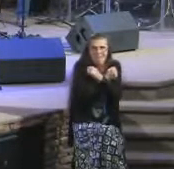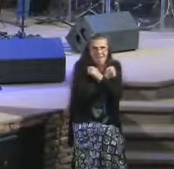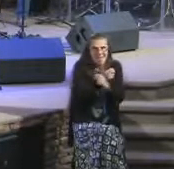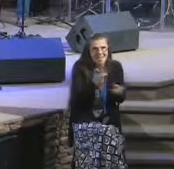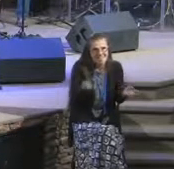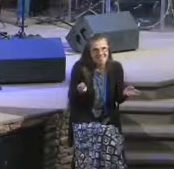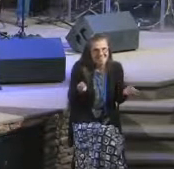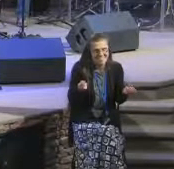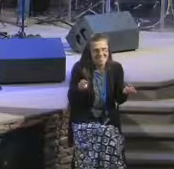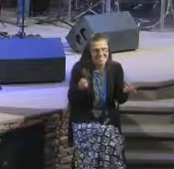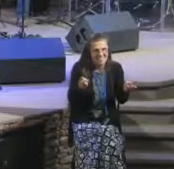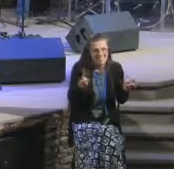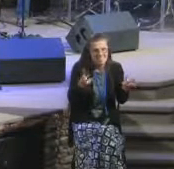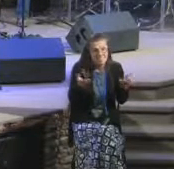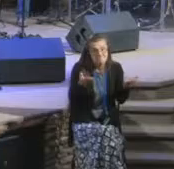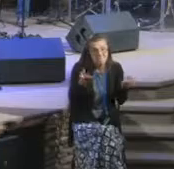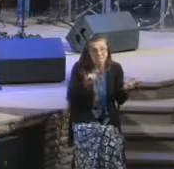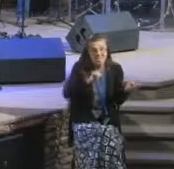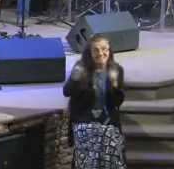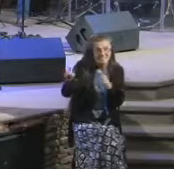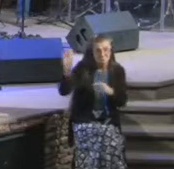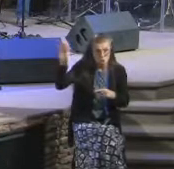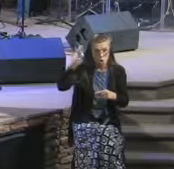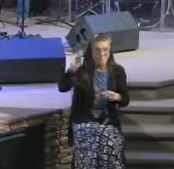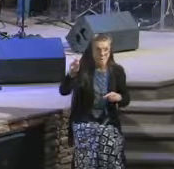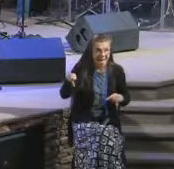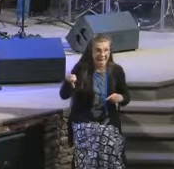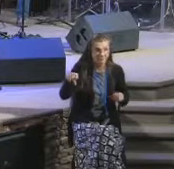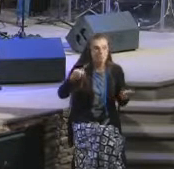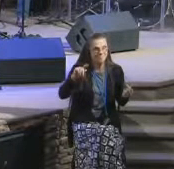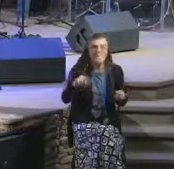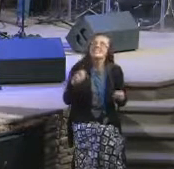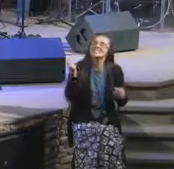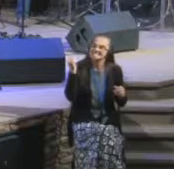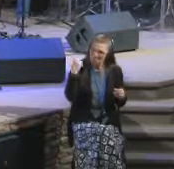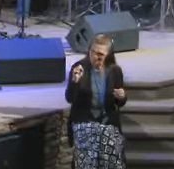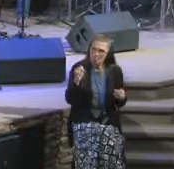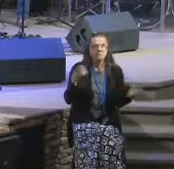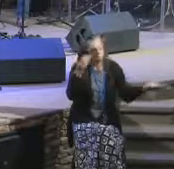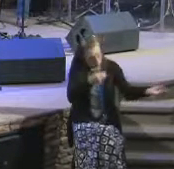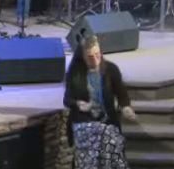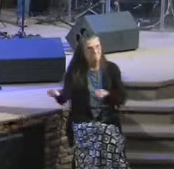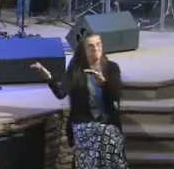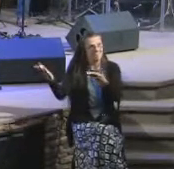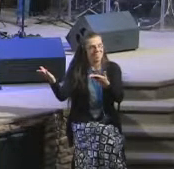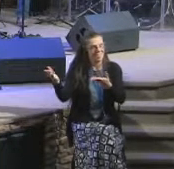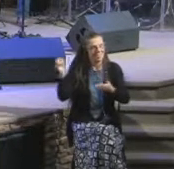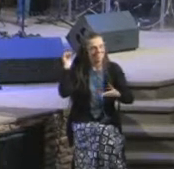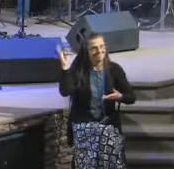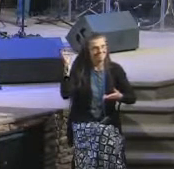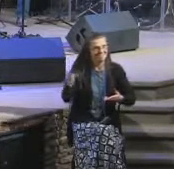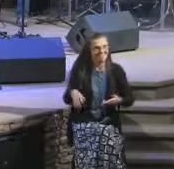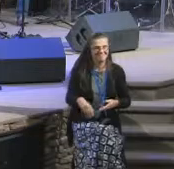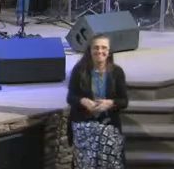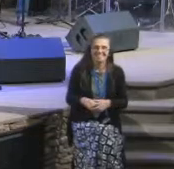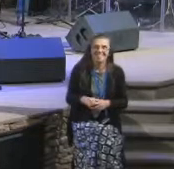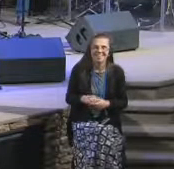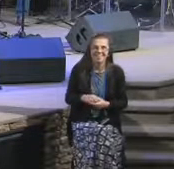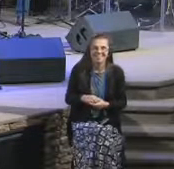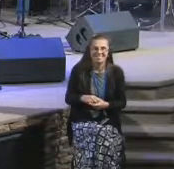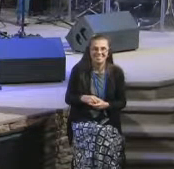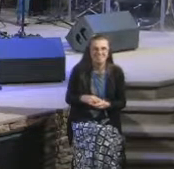he said, if you could maybe send your pastors on this. And so we bit, amen, we swung, we knocked it out of the park, and we